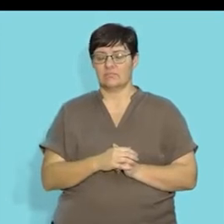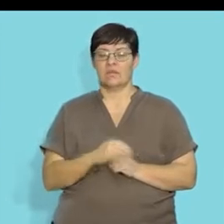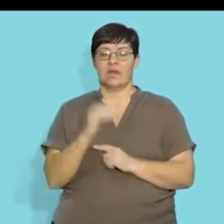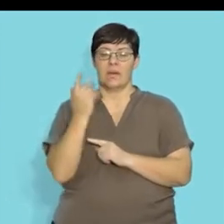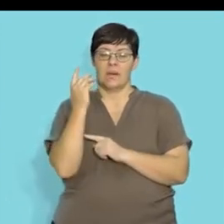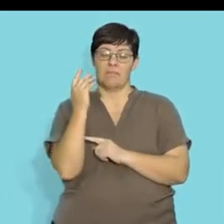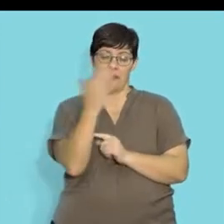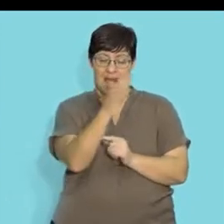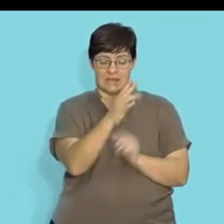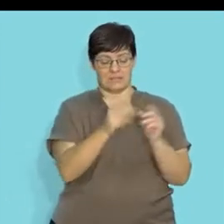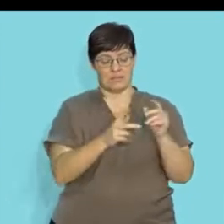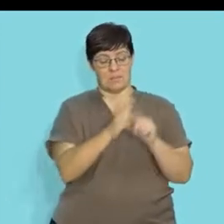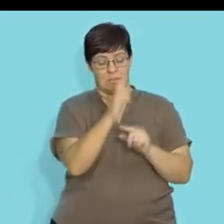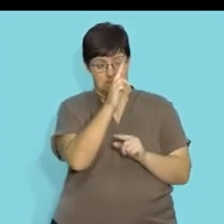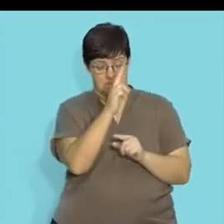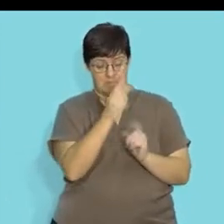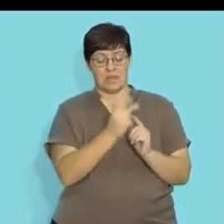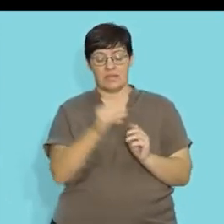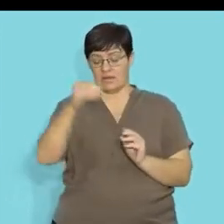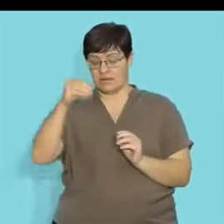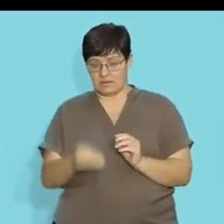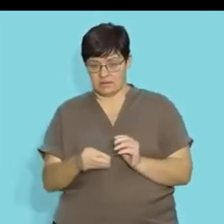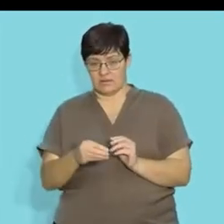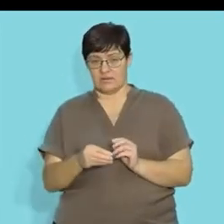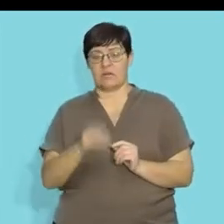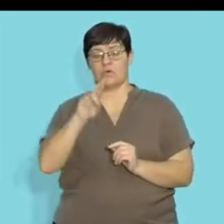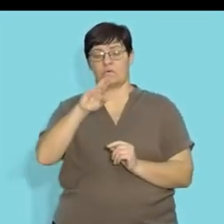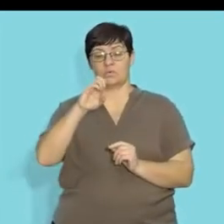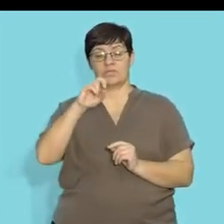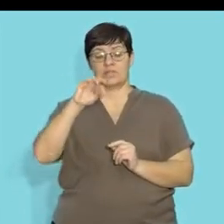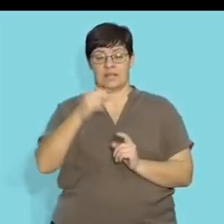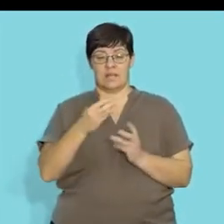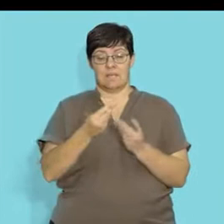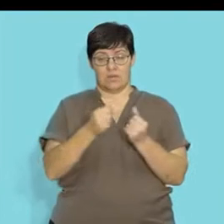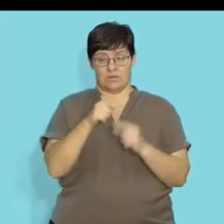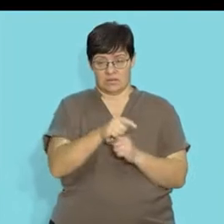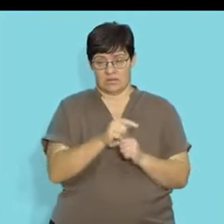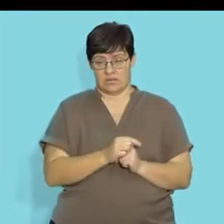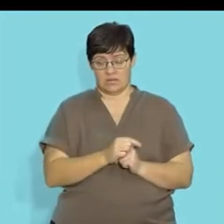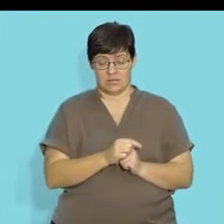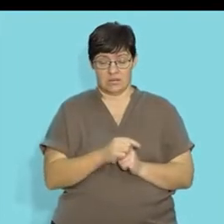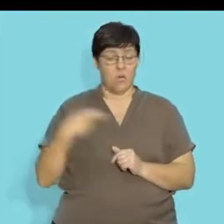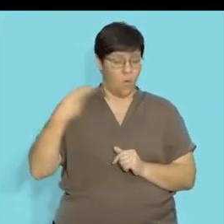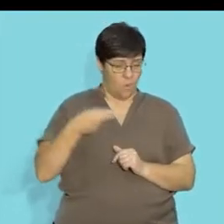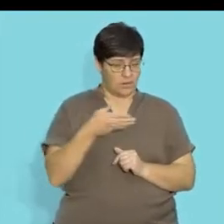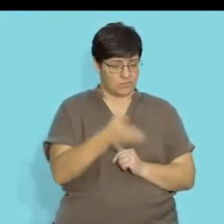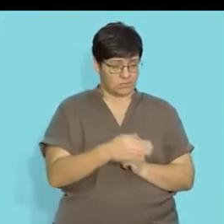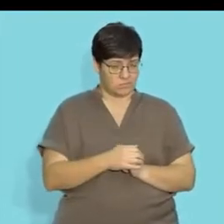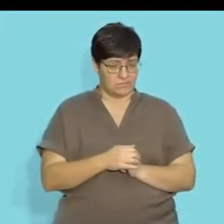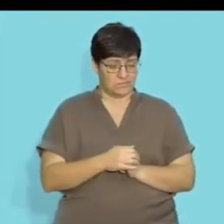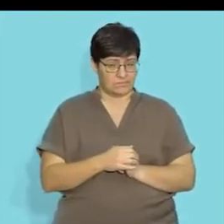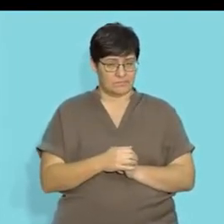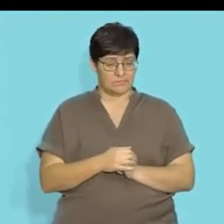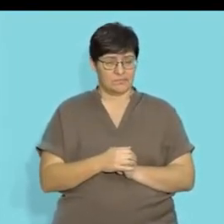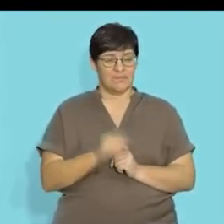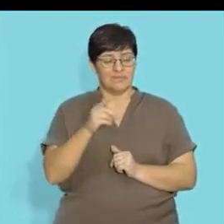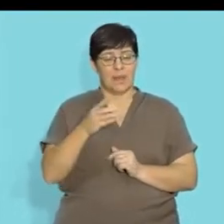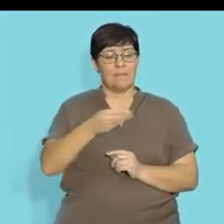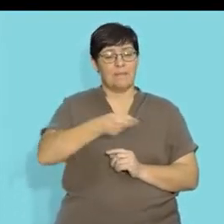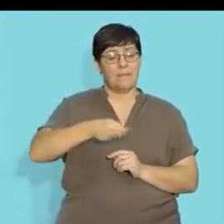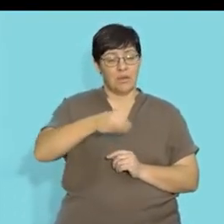little twig of a plant, and that's being dipped in rooting powder. And these hormone rooting powders are